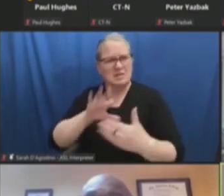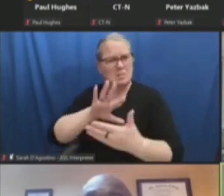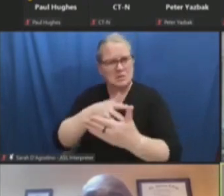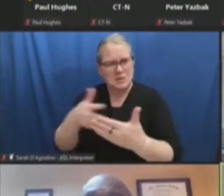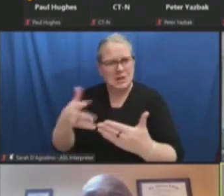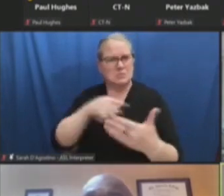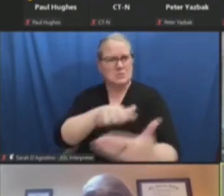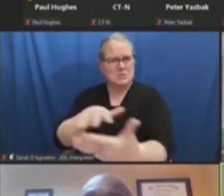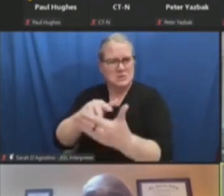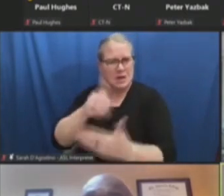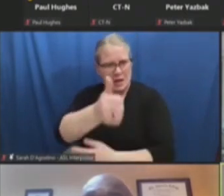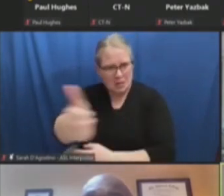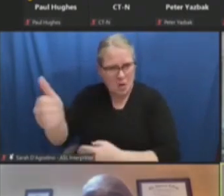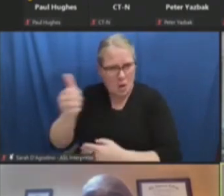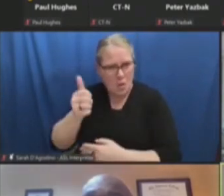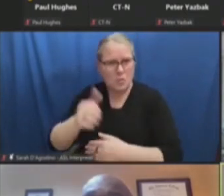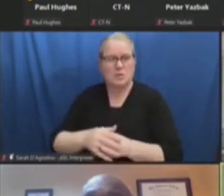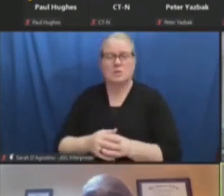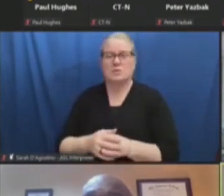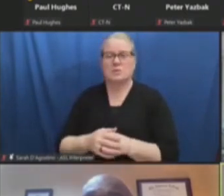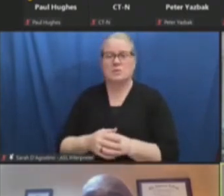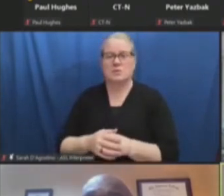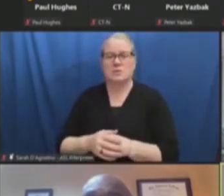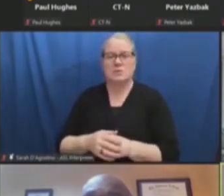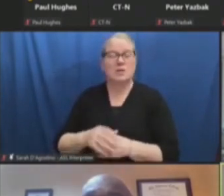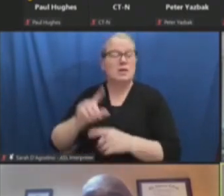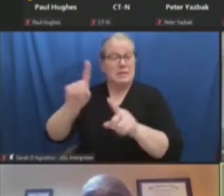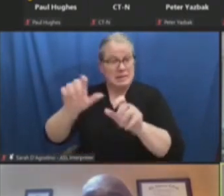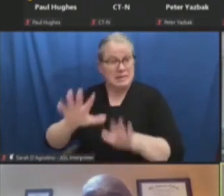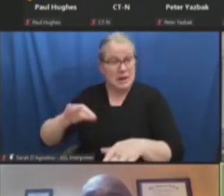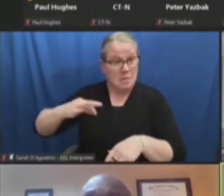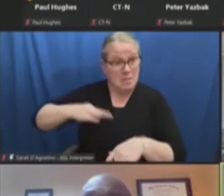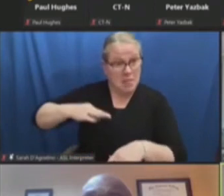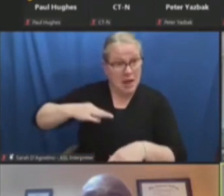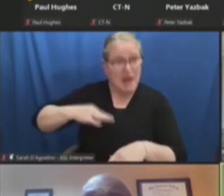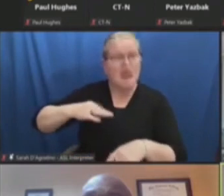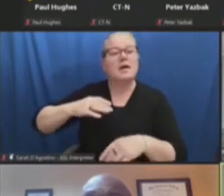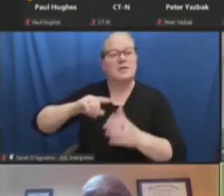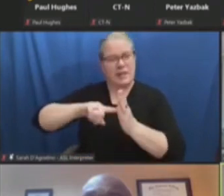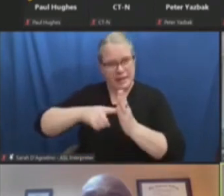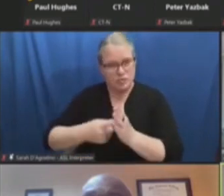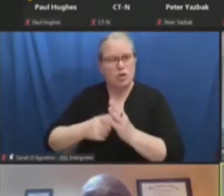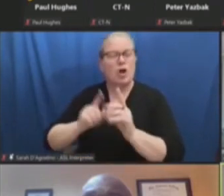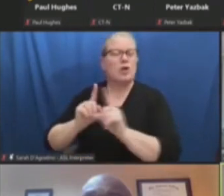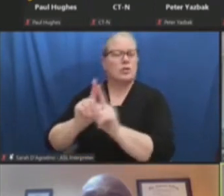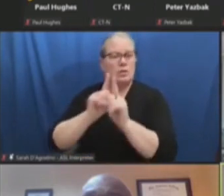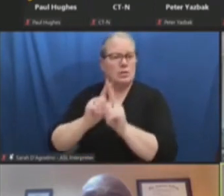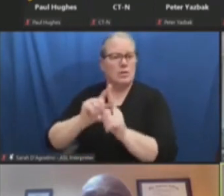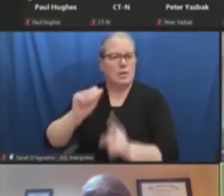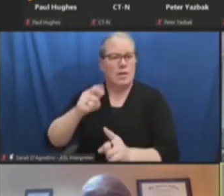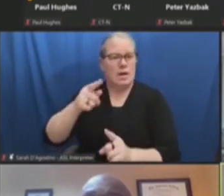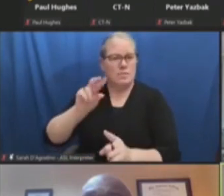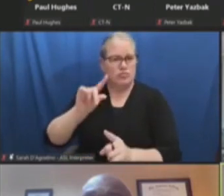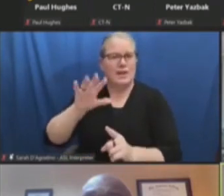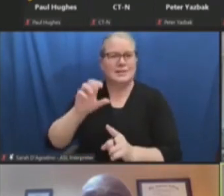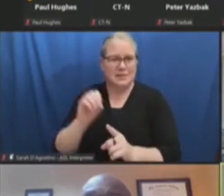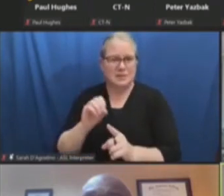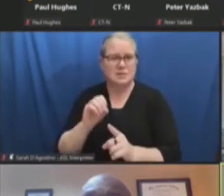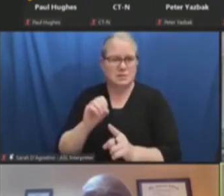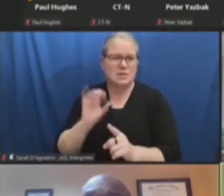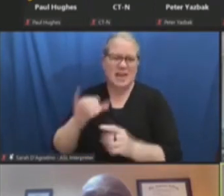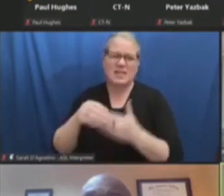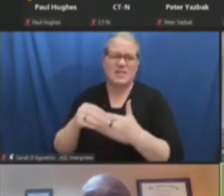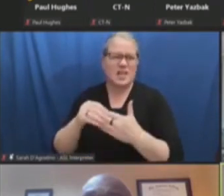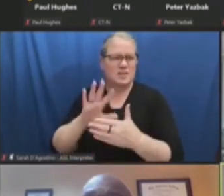their own. They apply for the exam, and then they start the apprenticeship, which is also another a flexible schedule